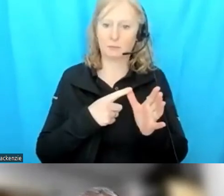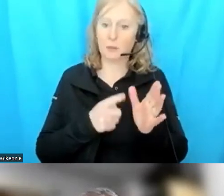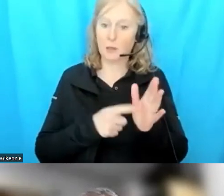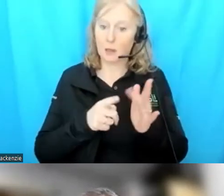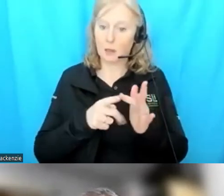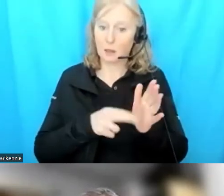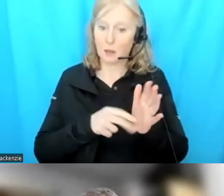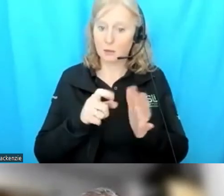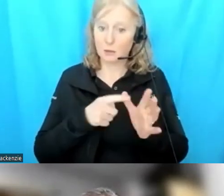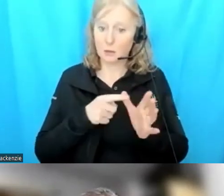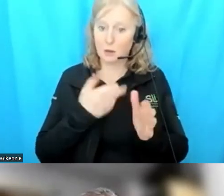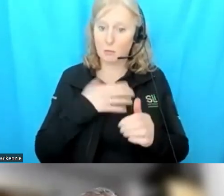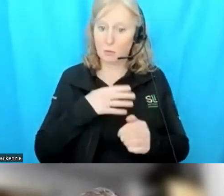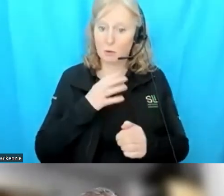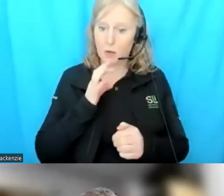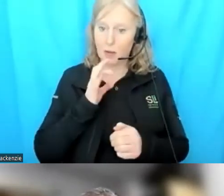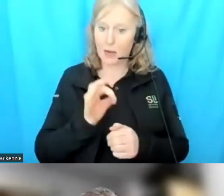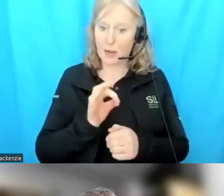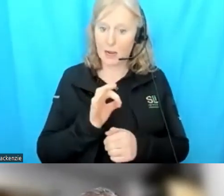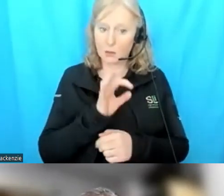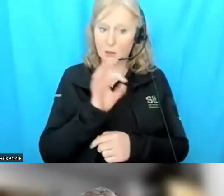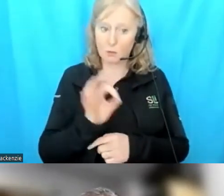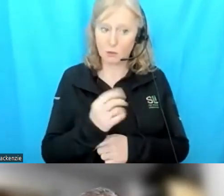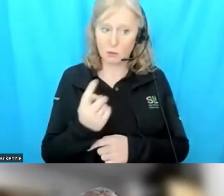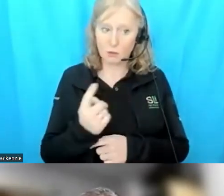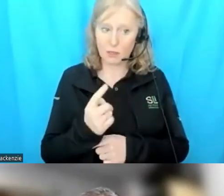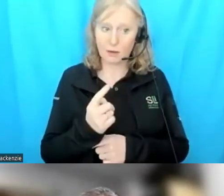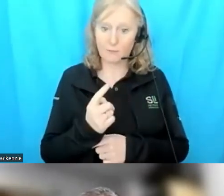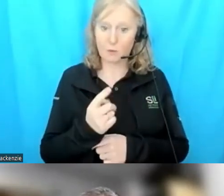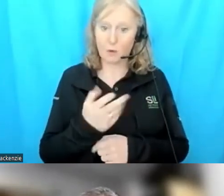question yourself, or do you want me to do it for you?